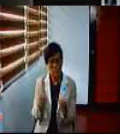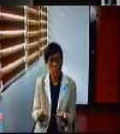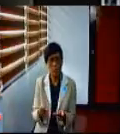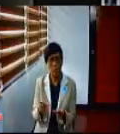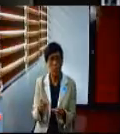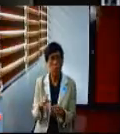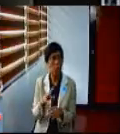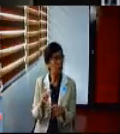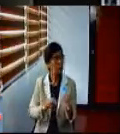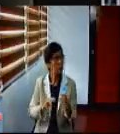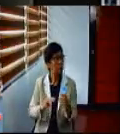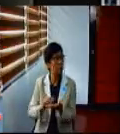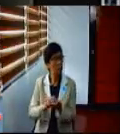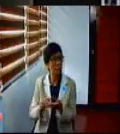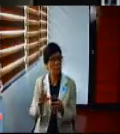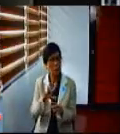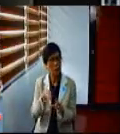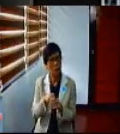its procurement